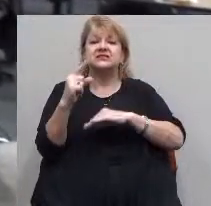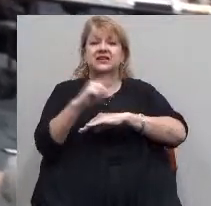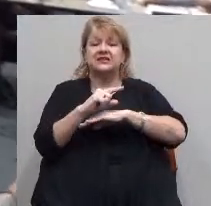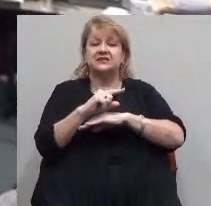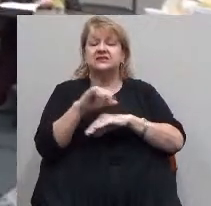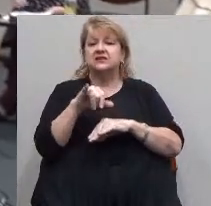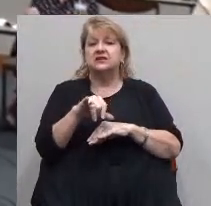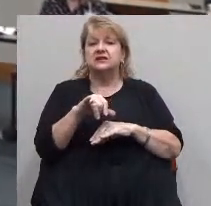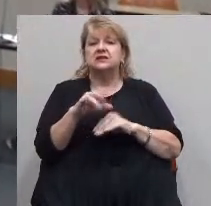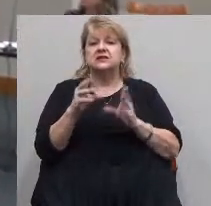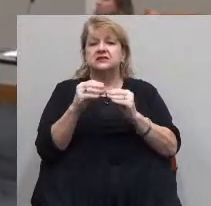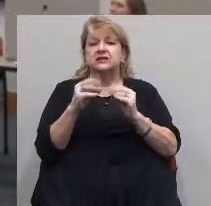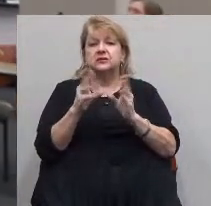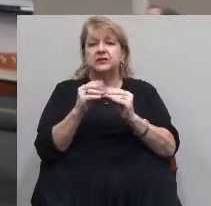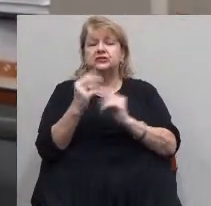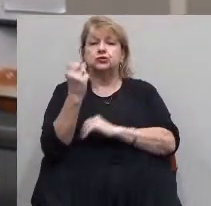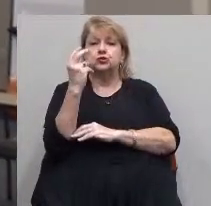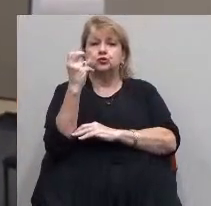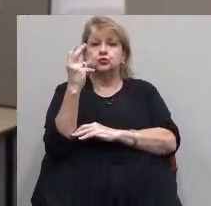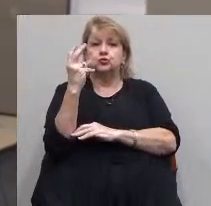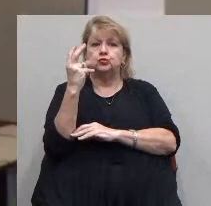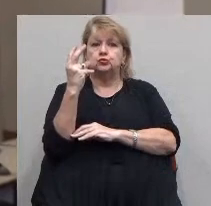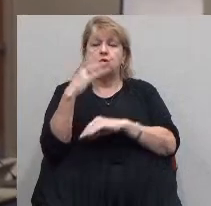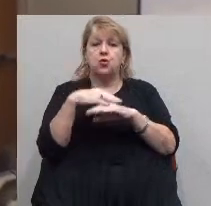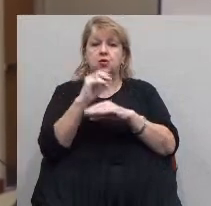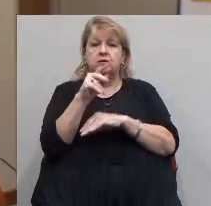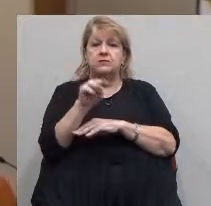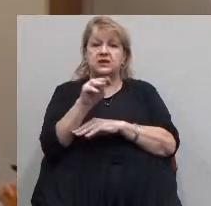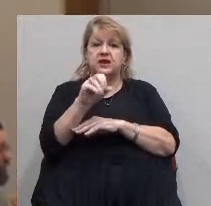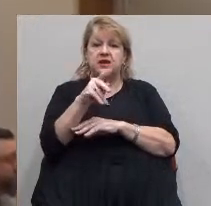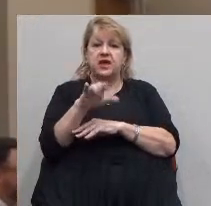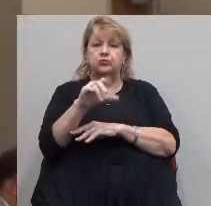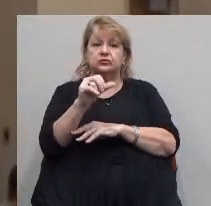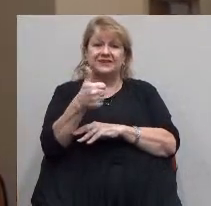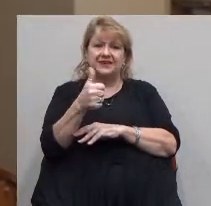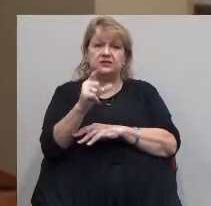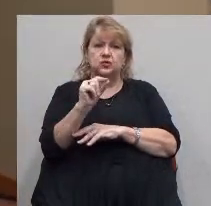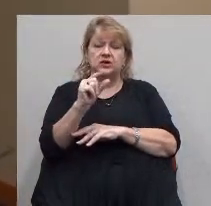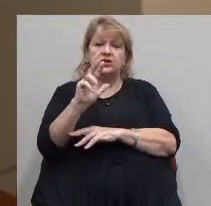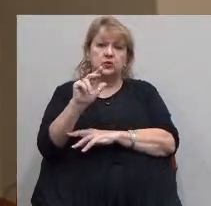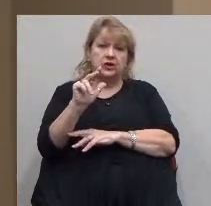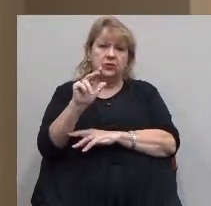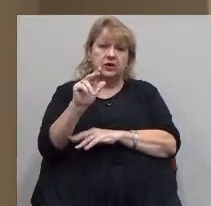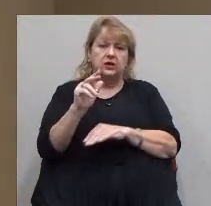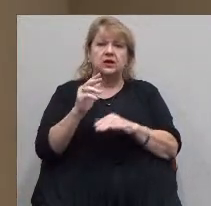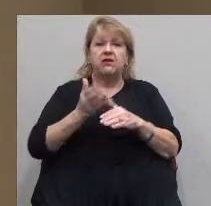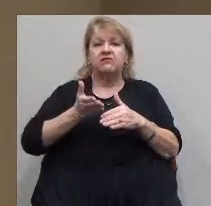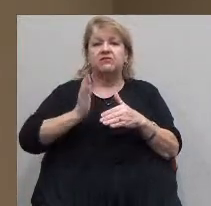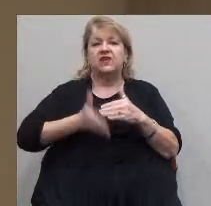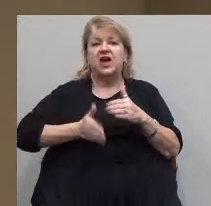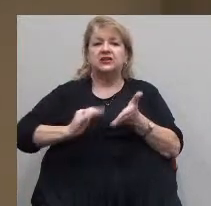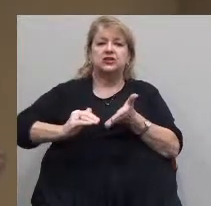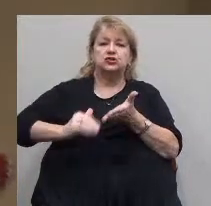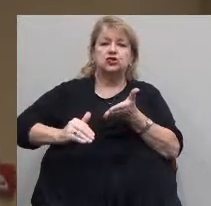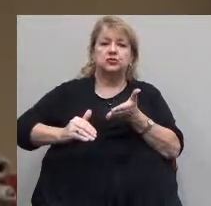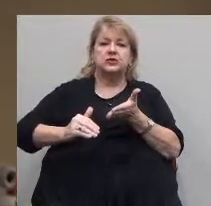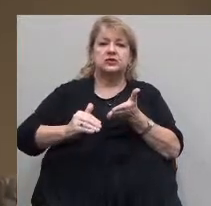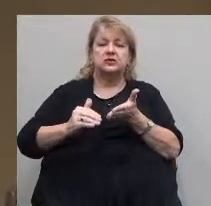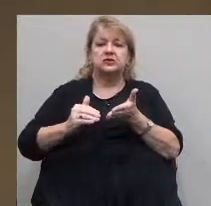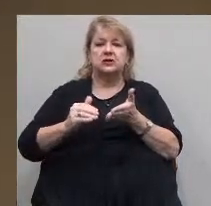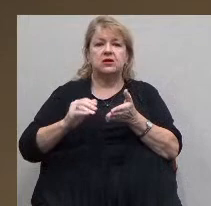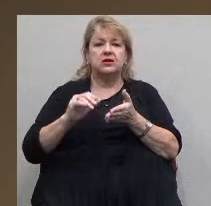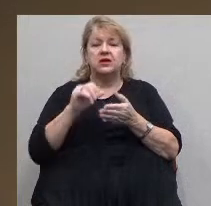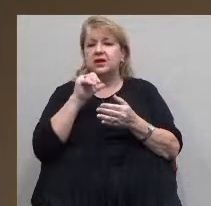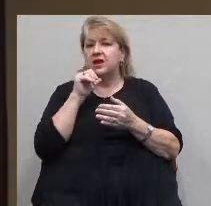noon, the Constitution mandates, on Monday, April 10th, 2023, and it is final adjournment, sine die, is